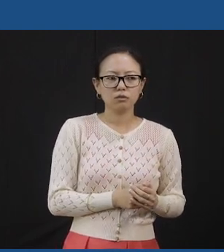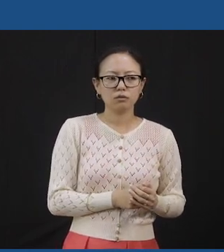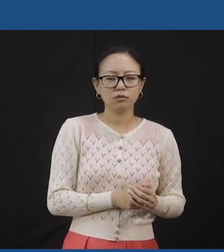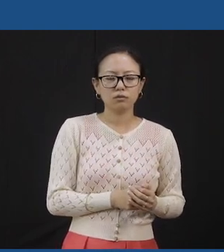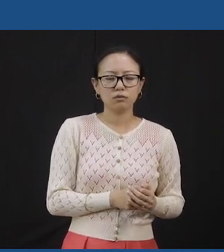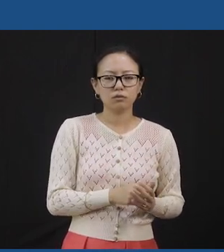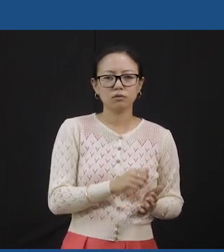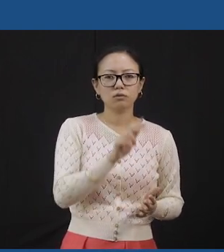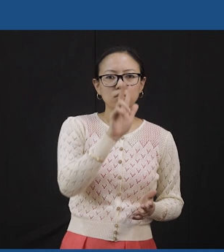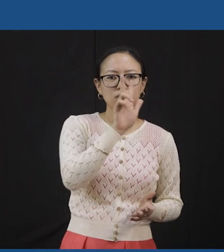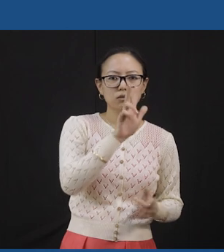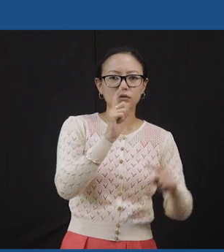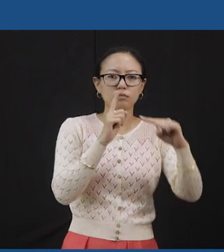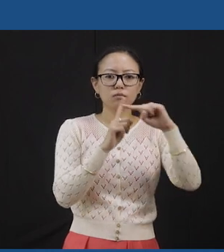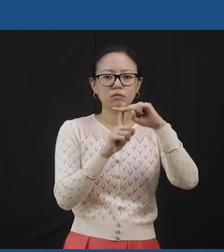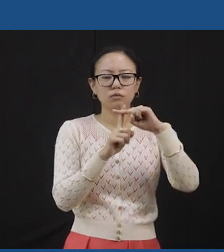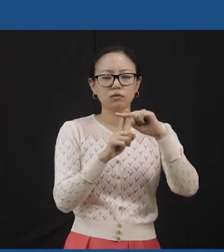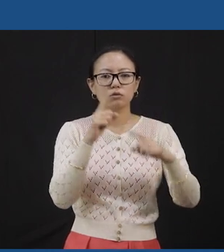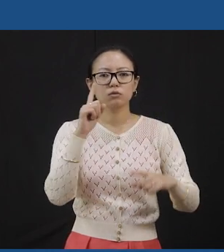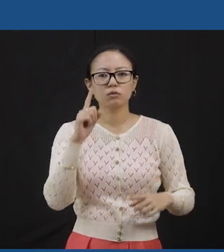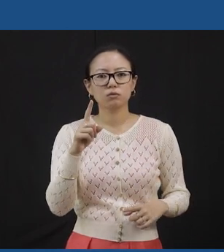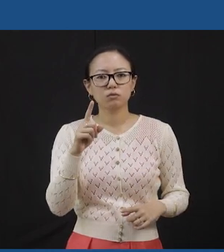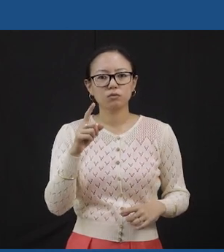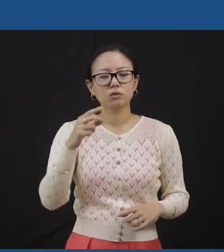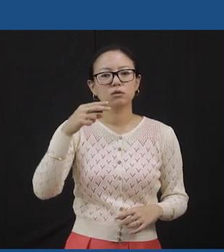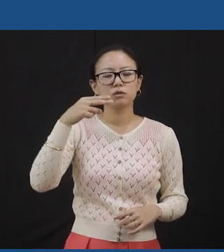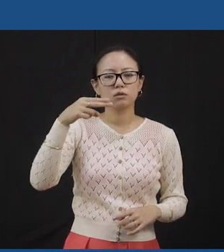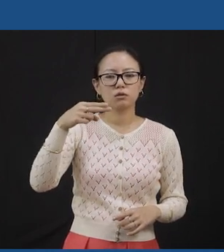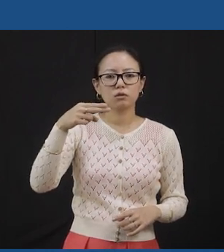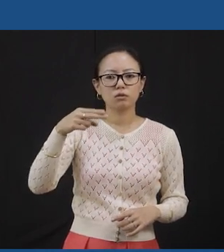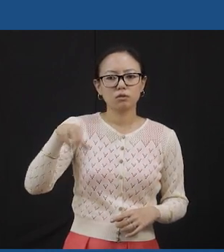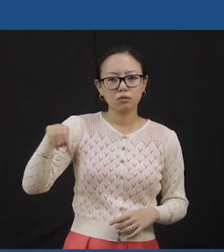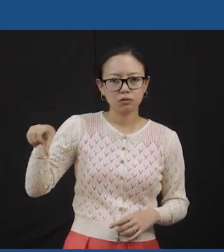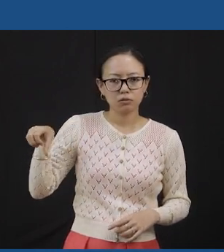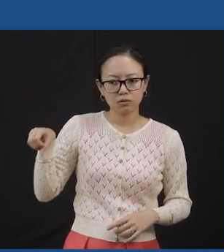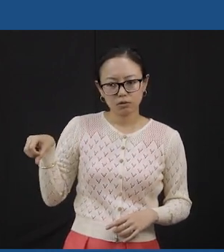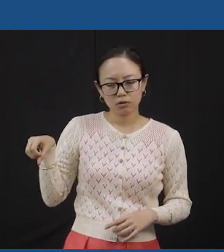here 8 plus 1 is